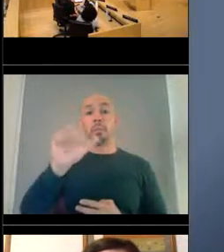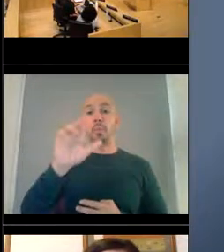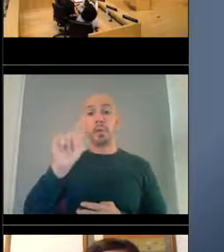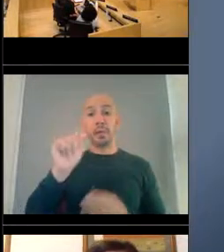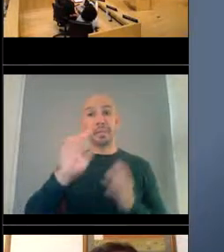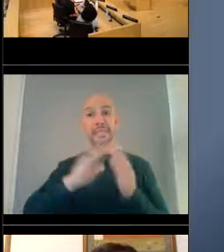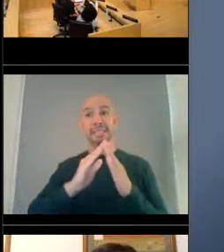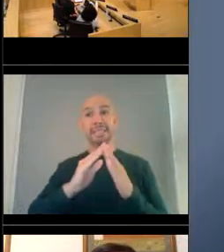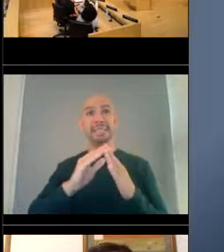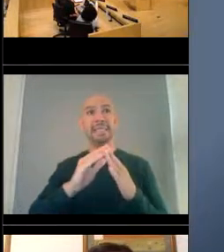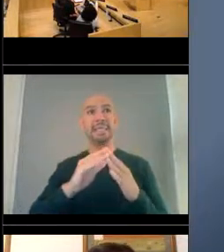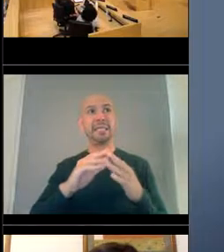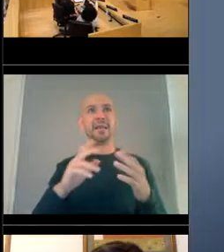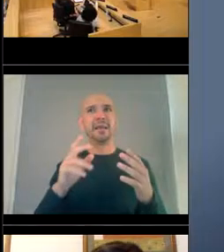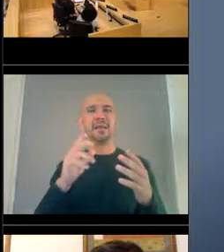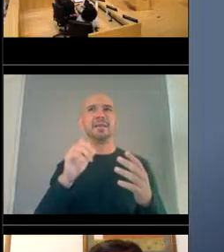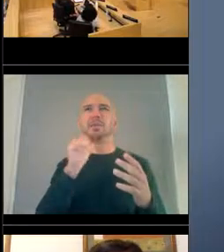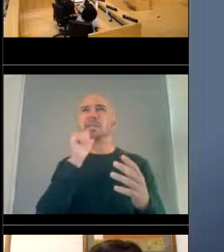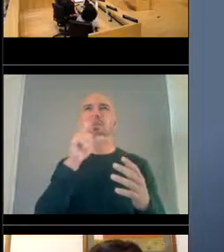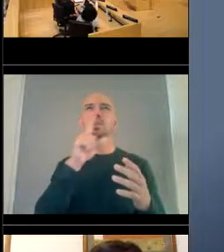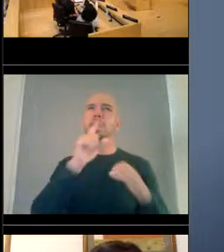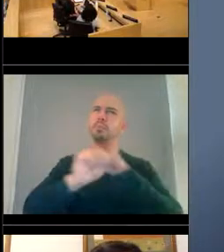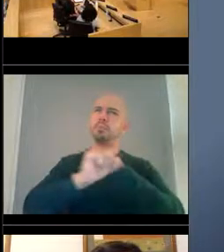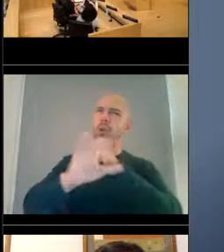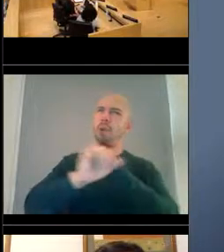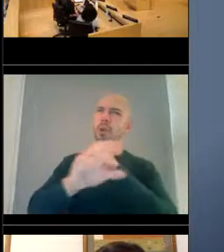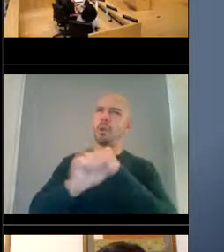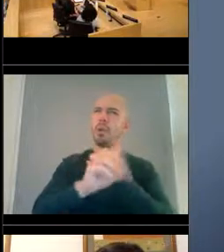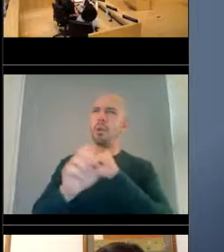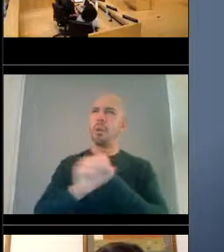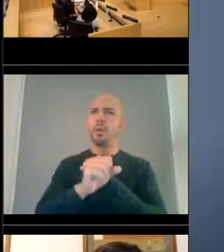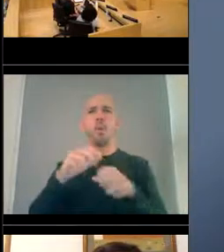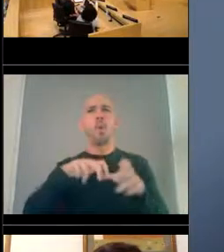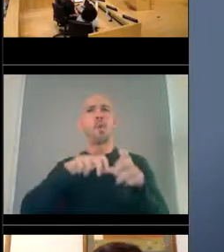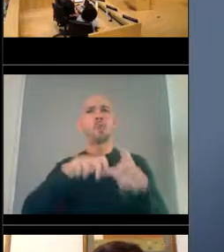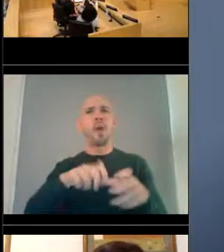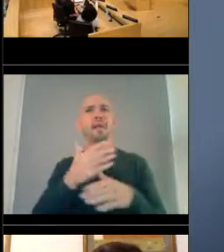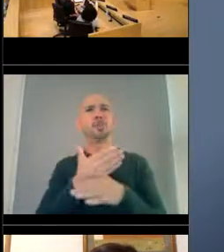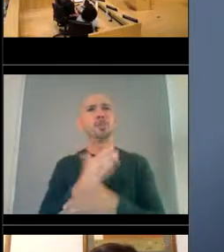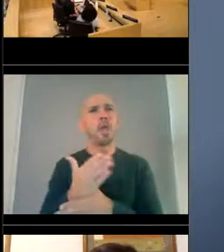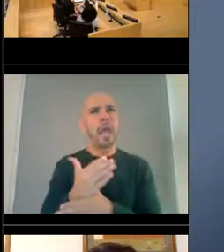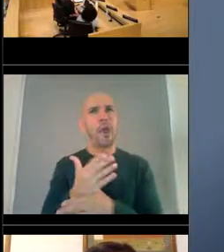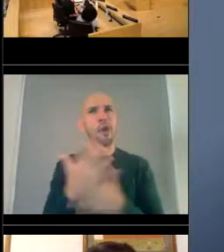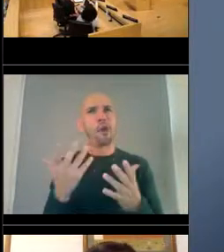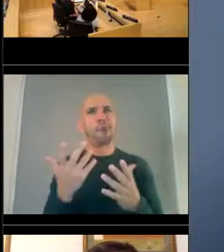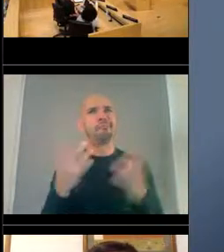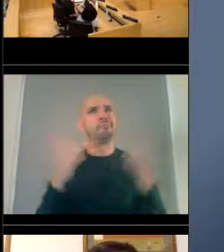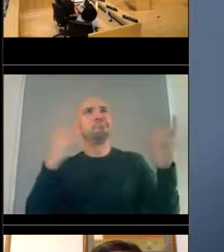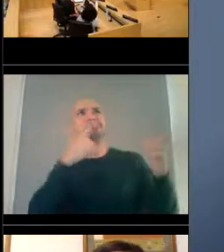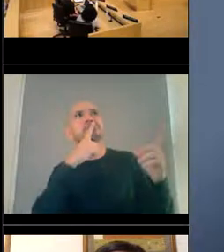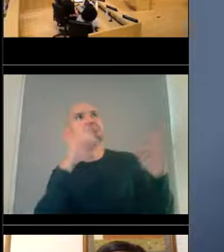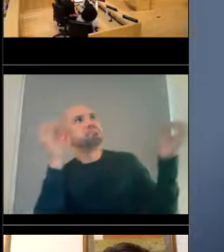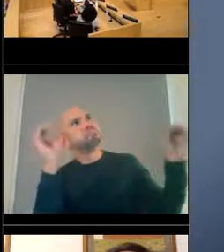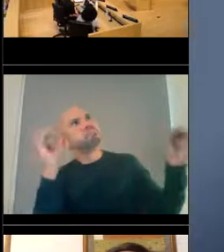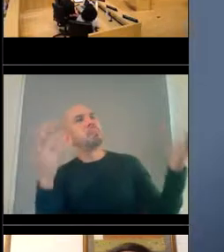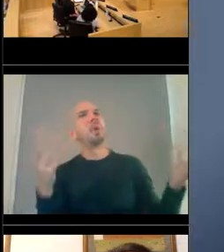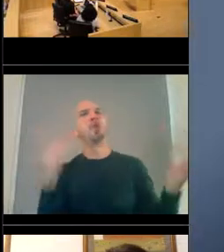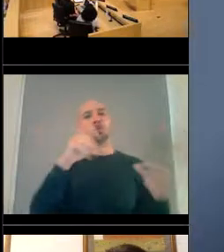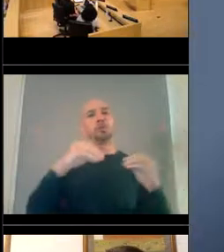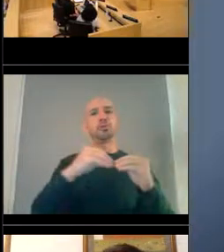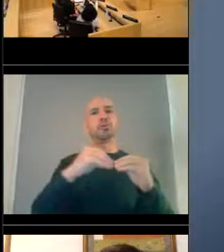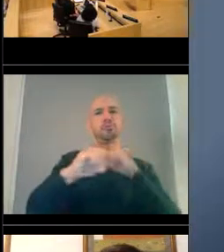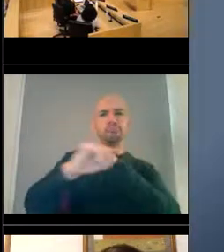you know the marketing hasn't been very um well developed for that um also there's